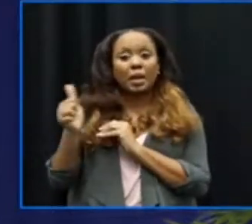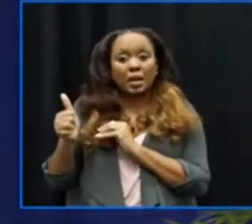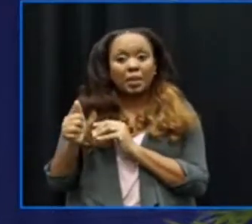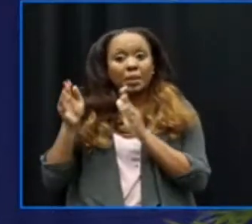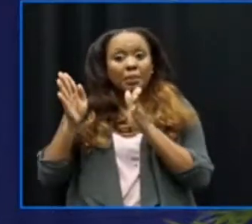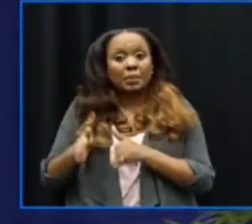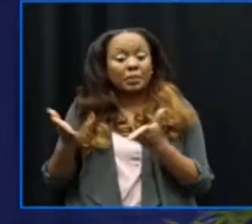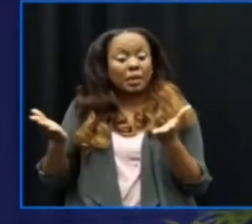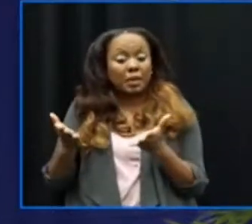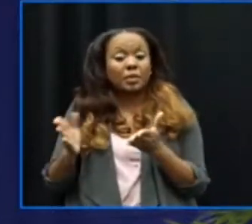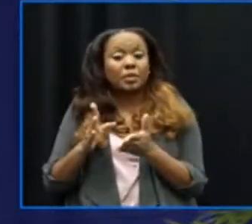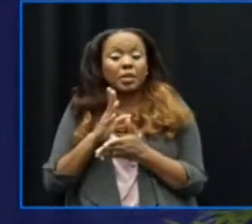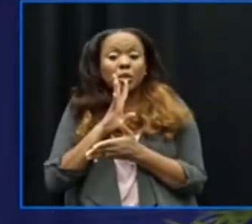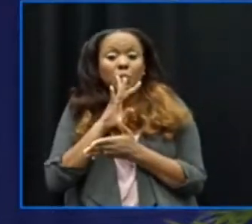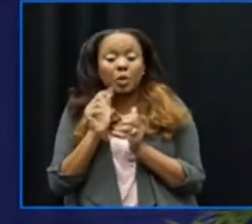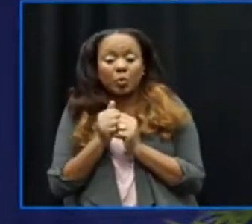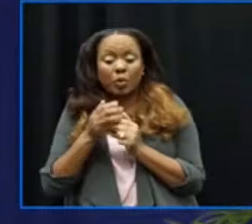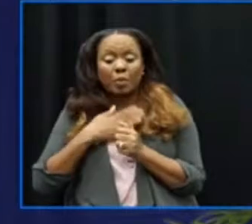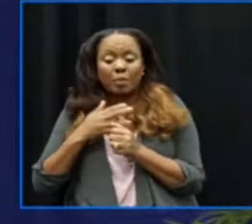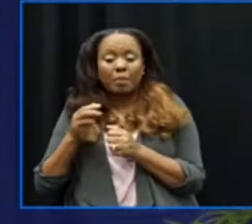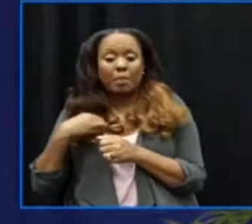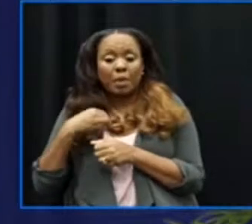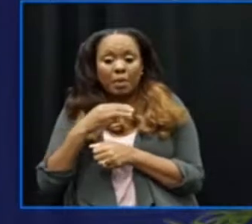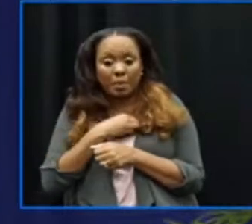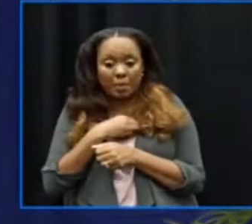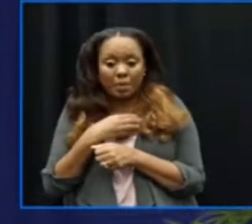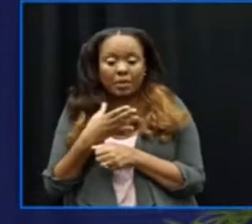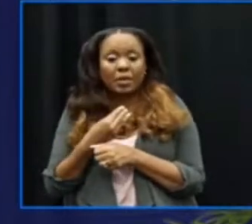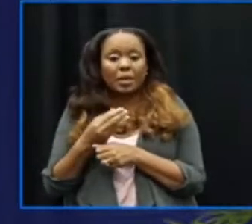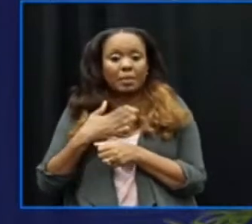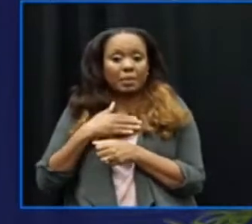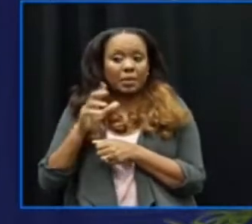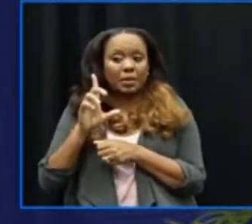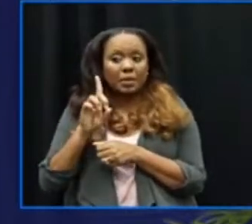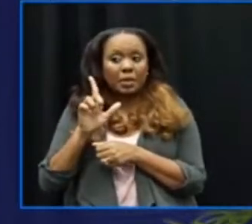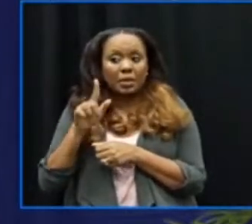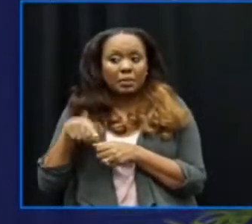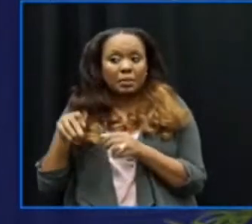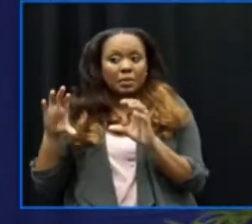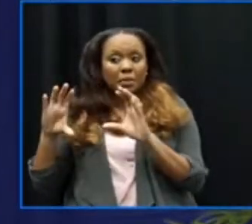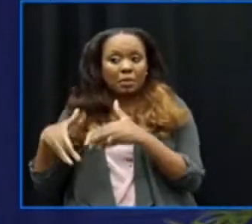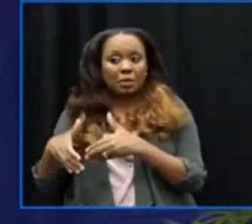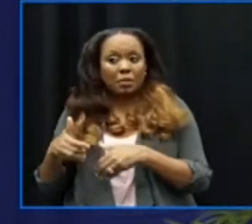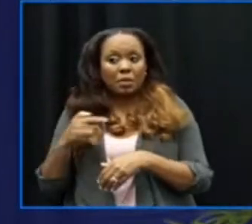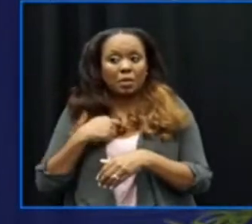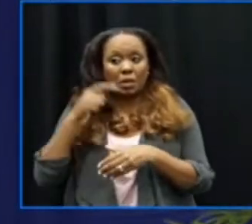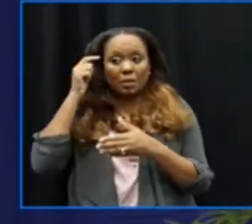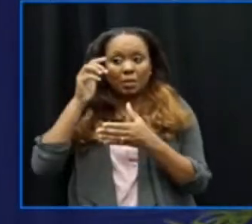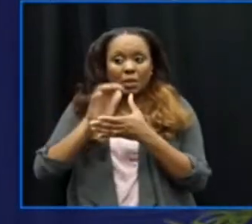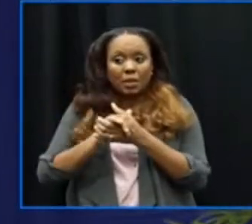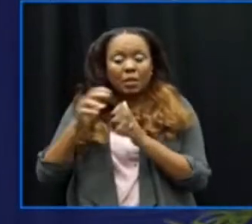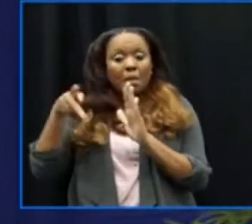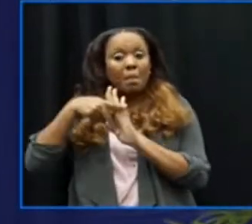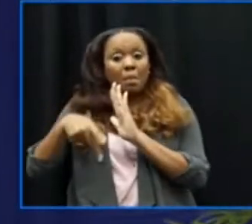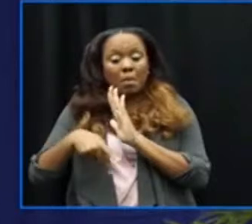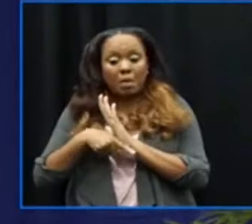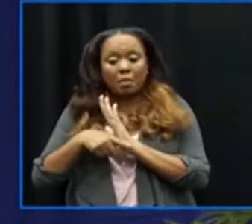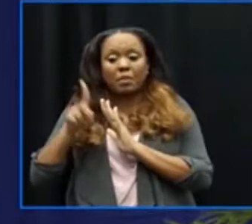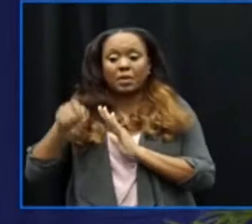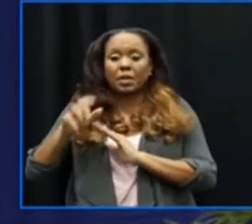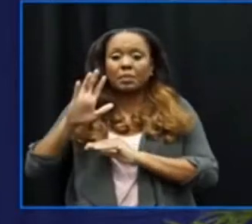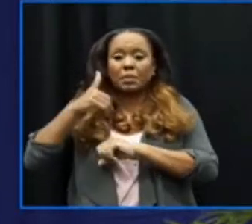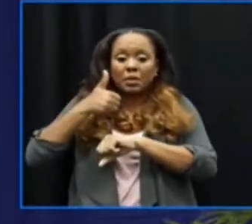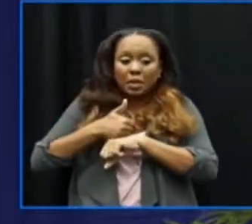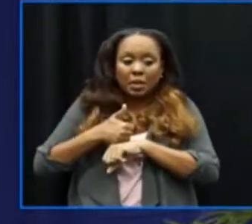can have that discussion with the party as well, because I believe policy has to be made with